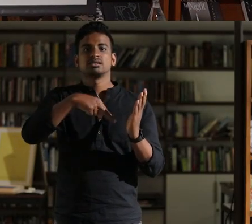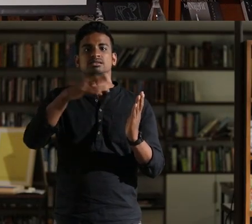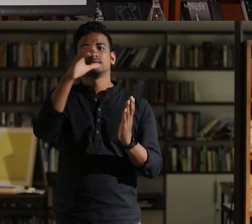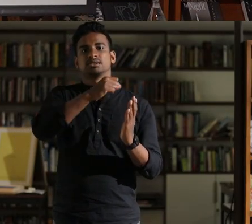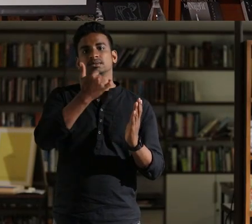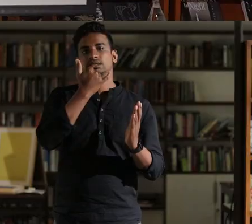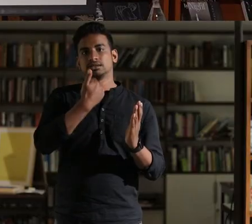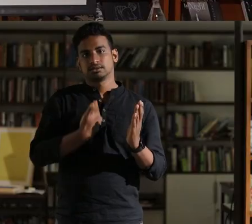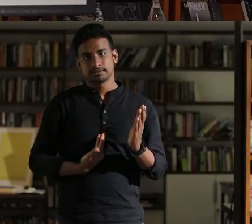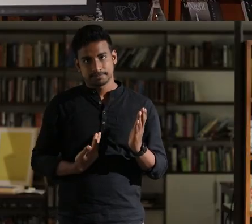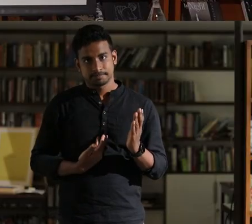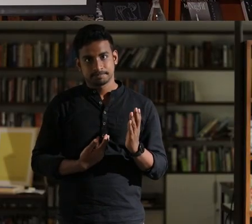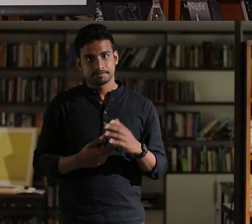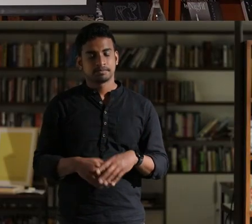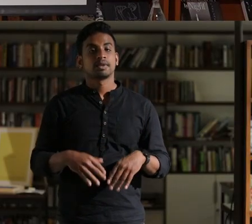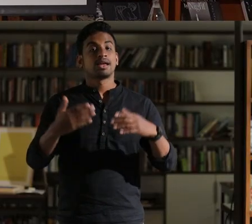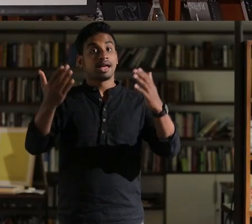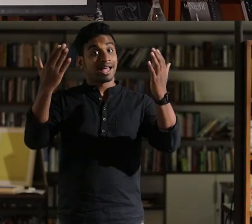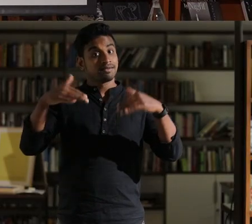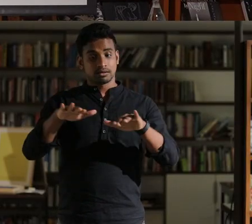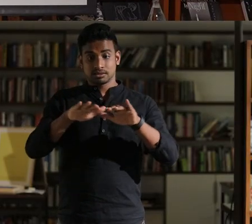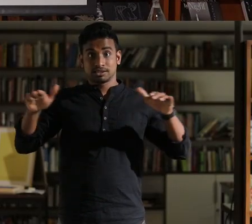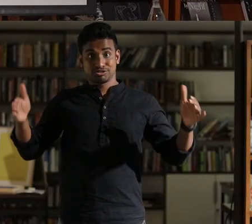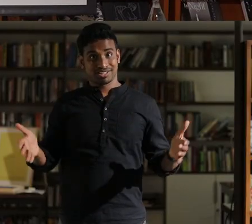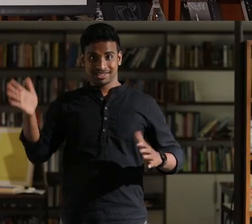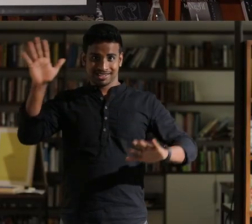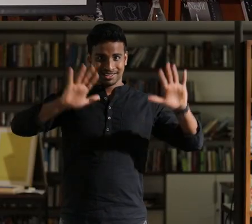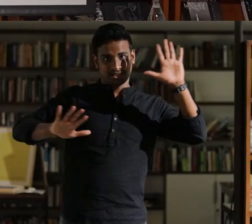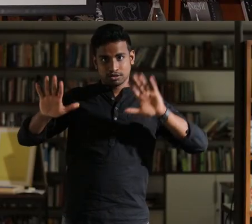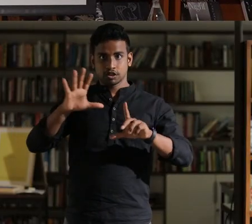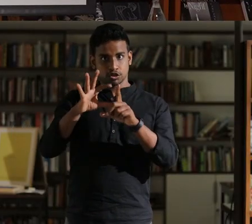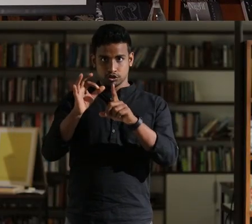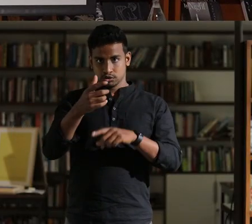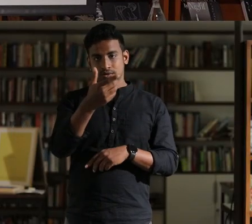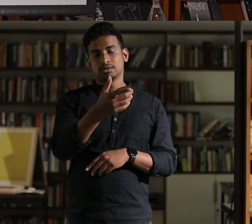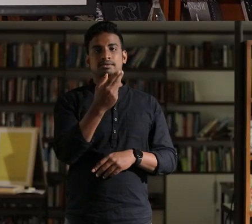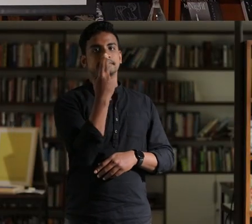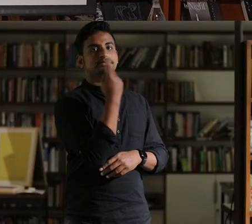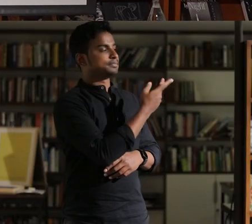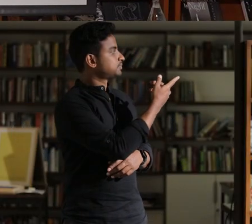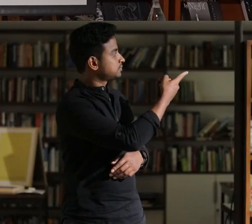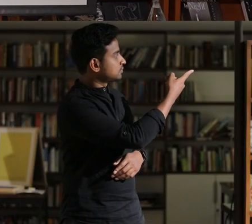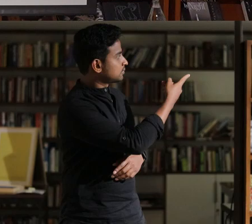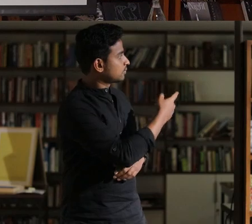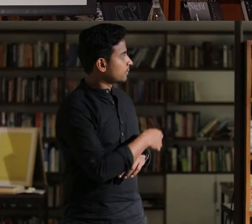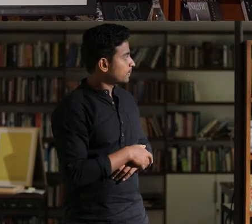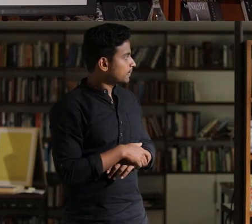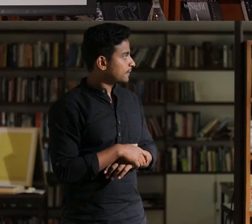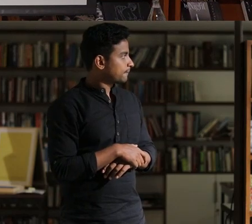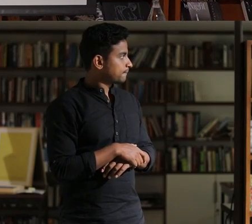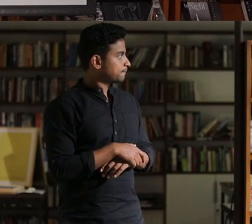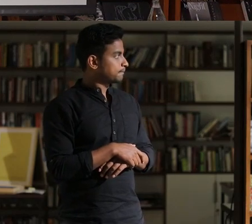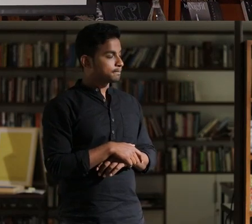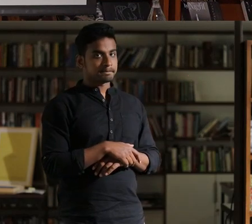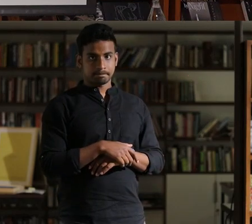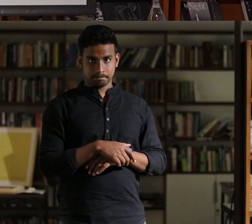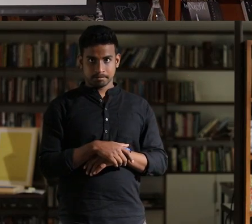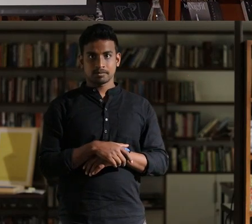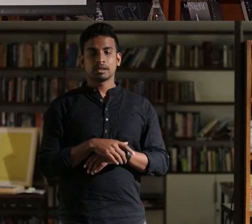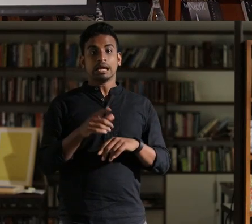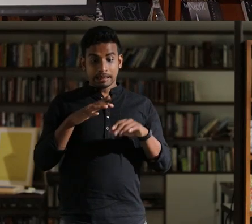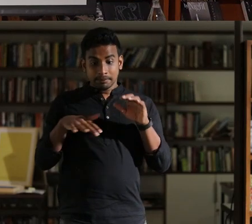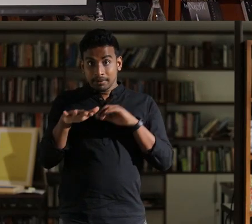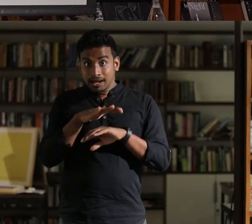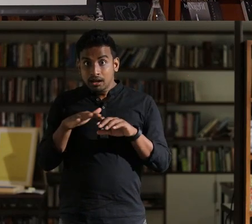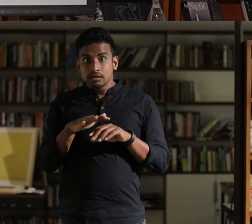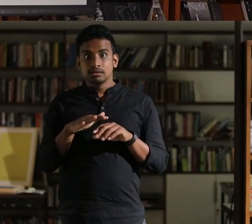was, so this is like the shows had to move around, had to be in a free space, so anybody